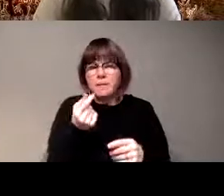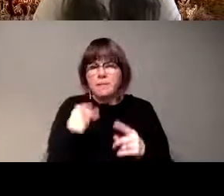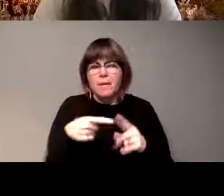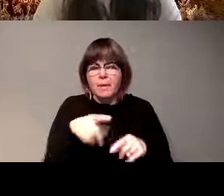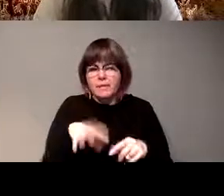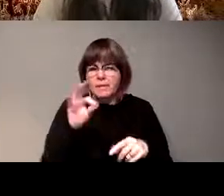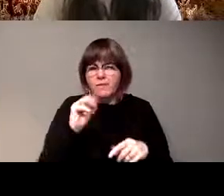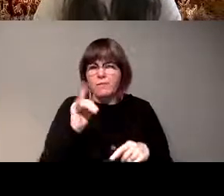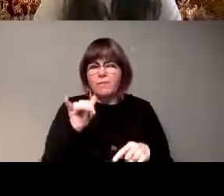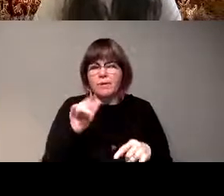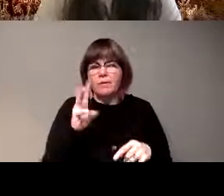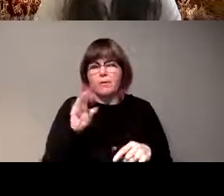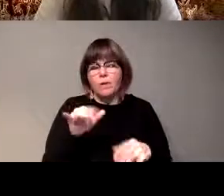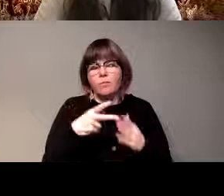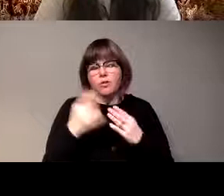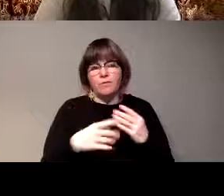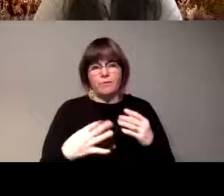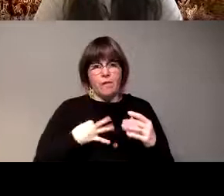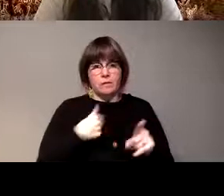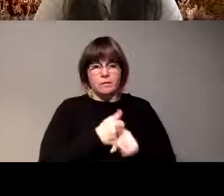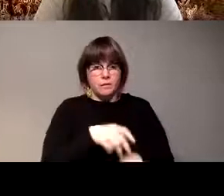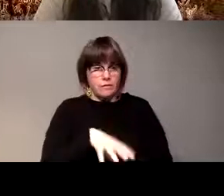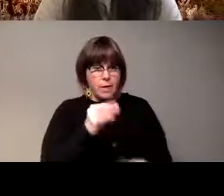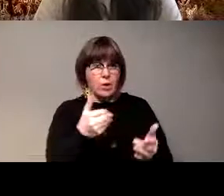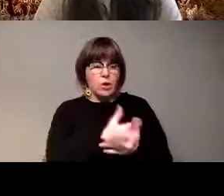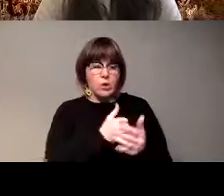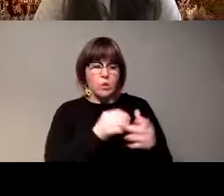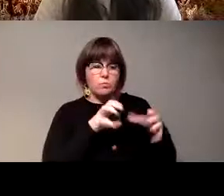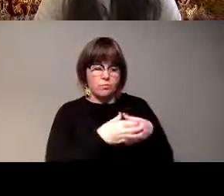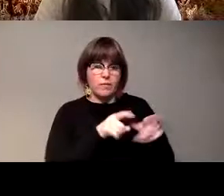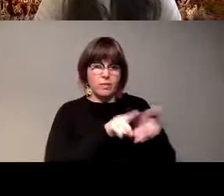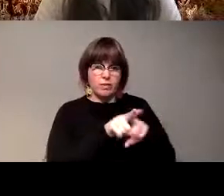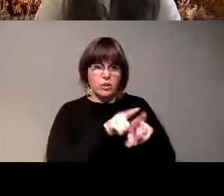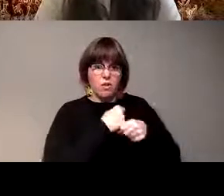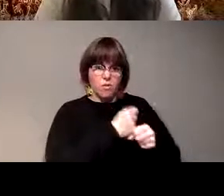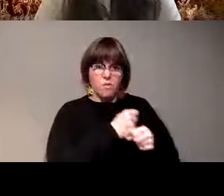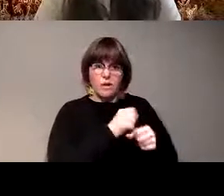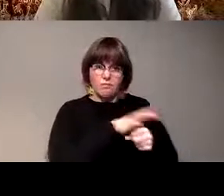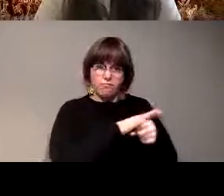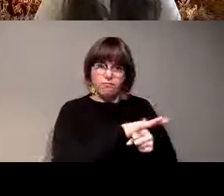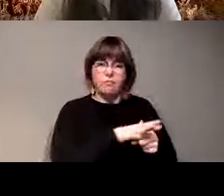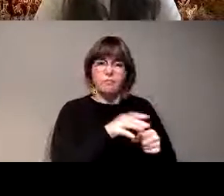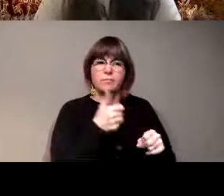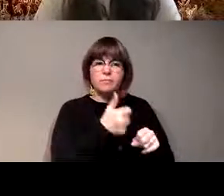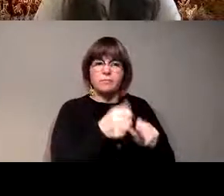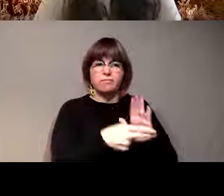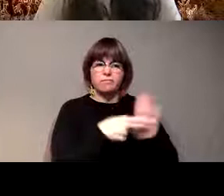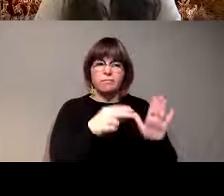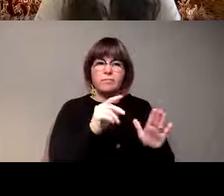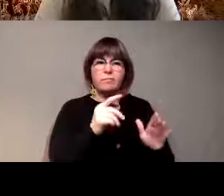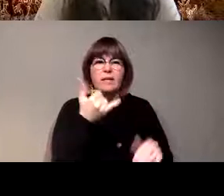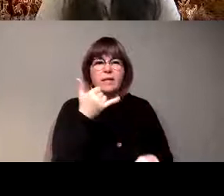Way project, where volunteers discovered a new class of star-forming regions that they tagged as